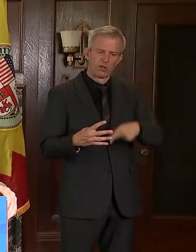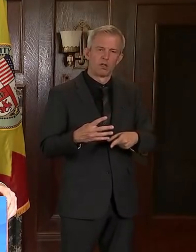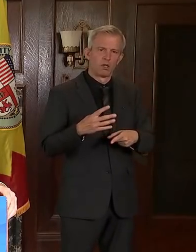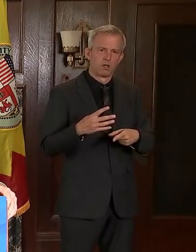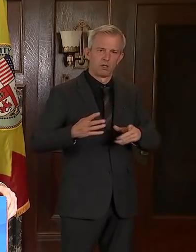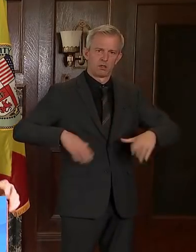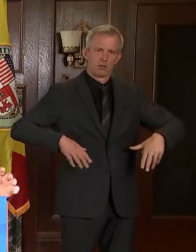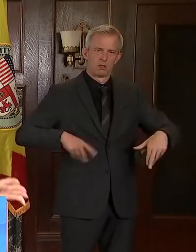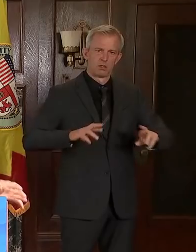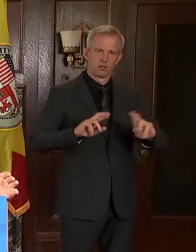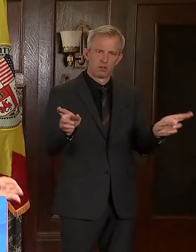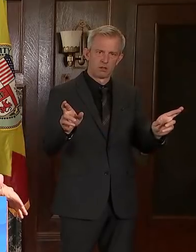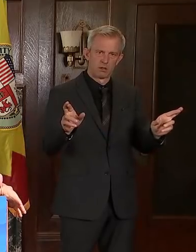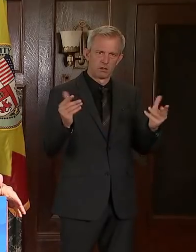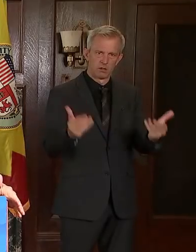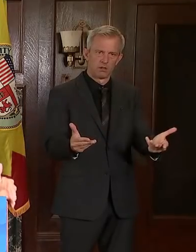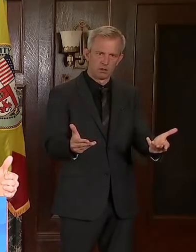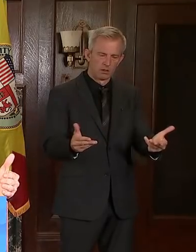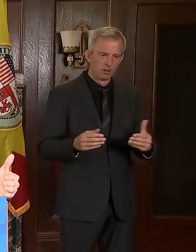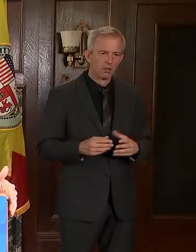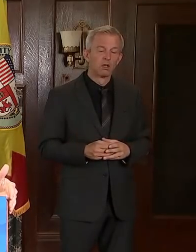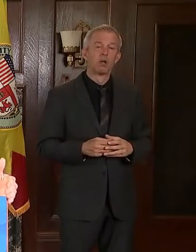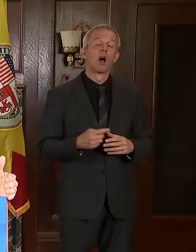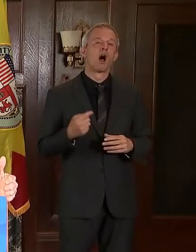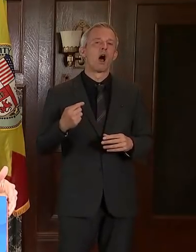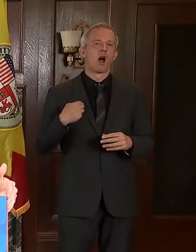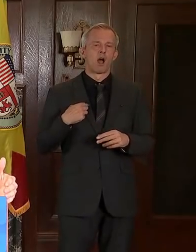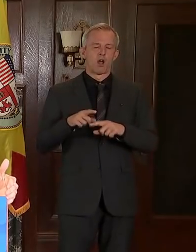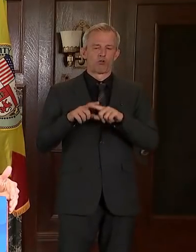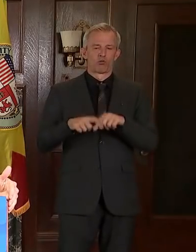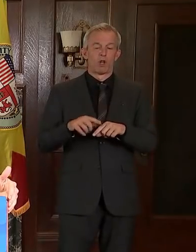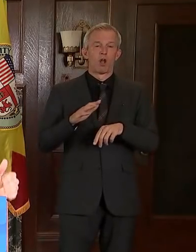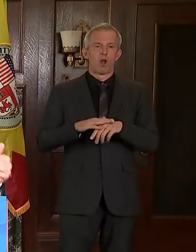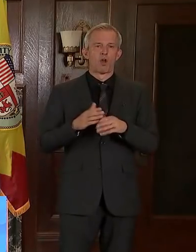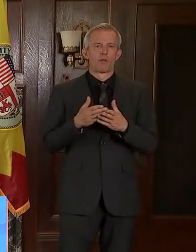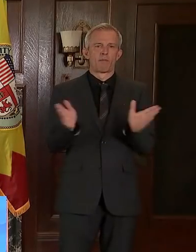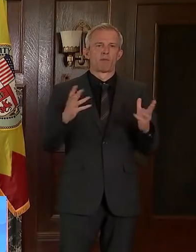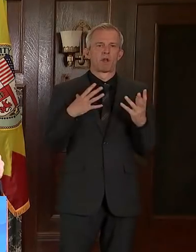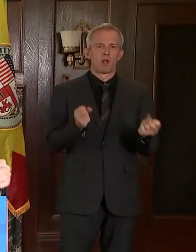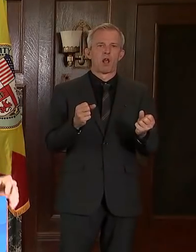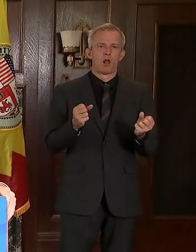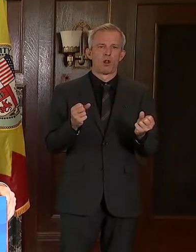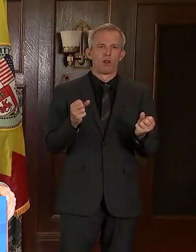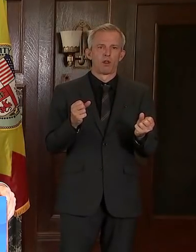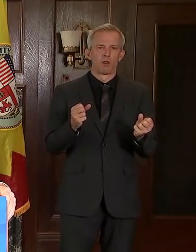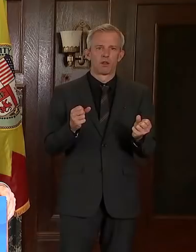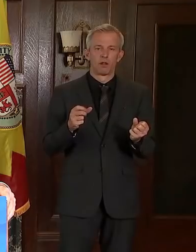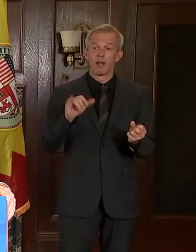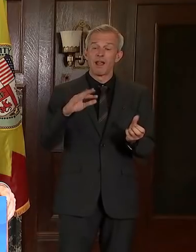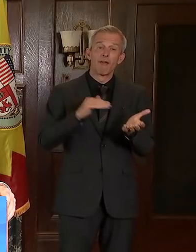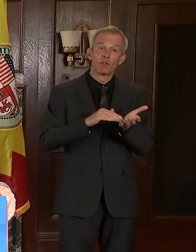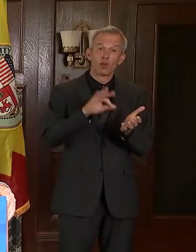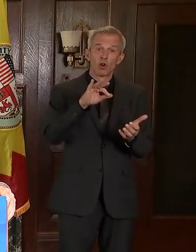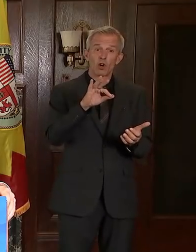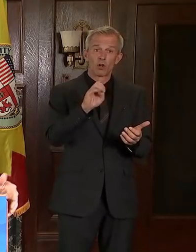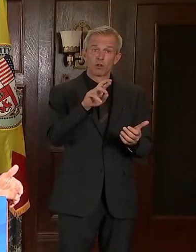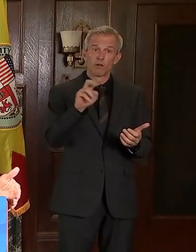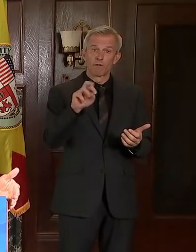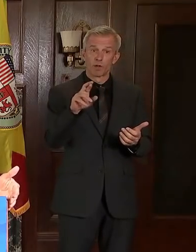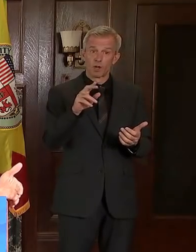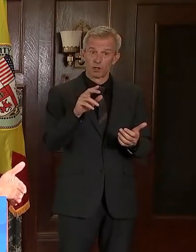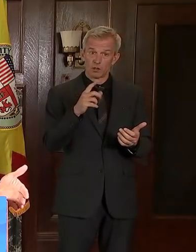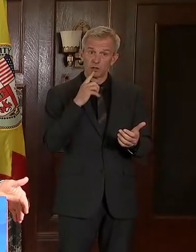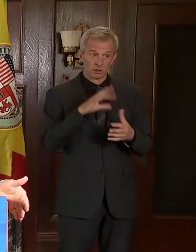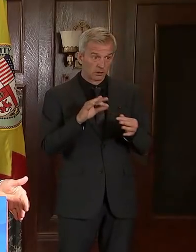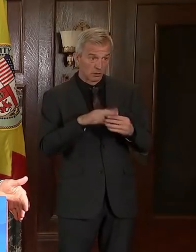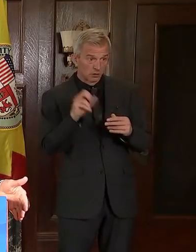steps forward. And I rely on our public health officials. So if Dr. Ferrer says it's okay, we feel